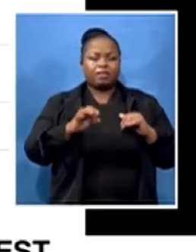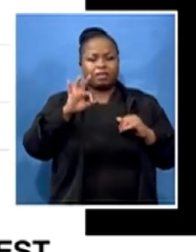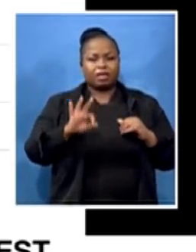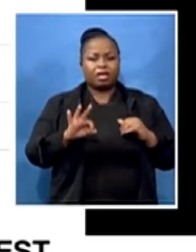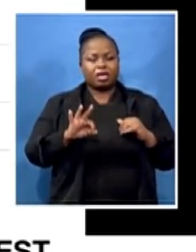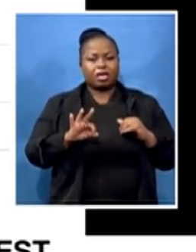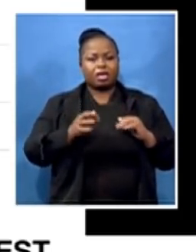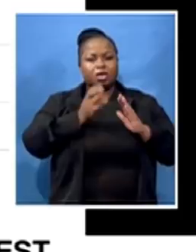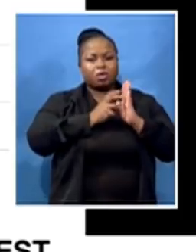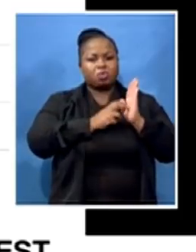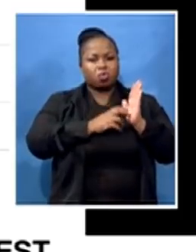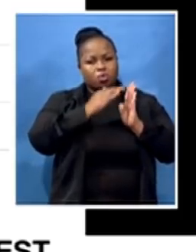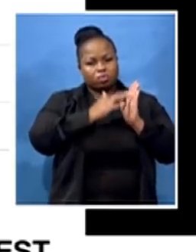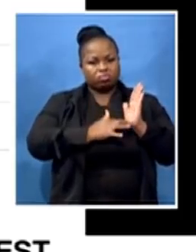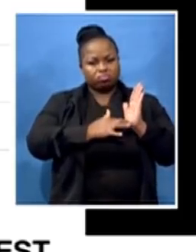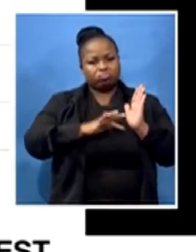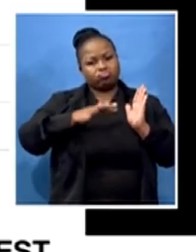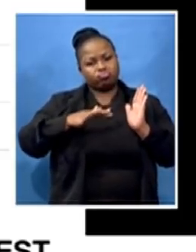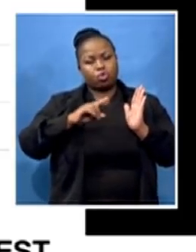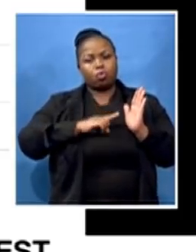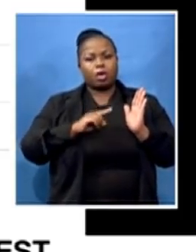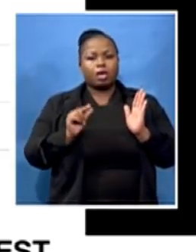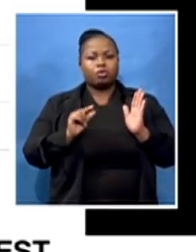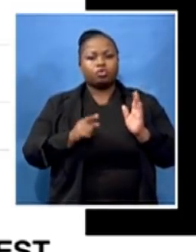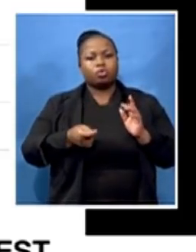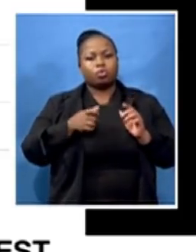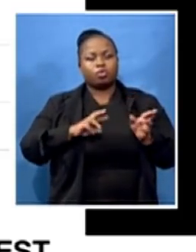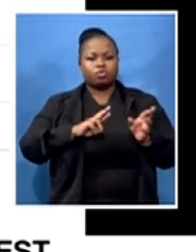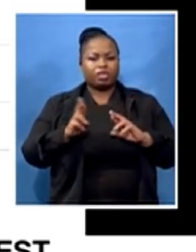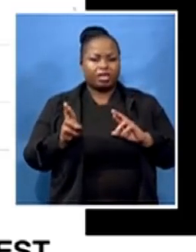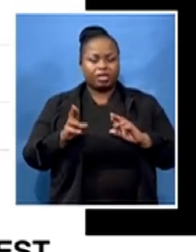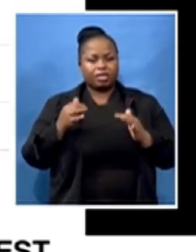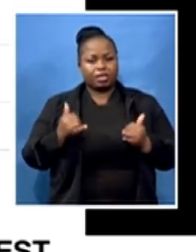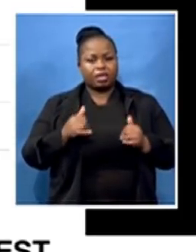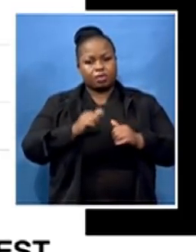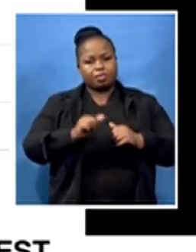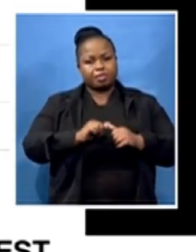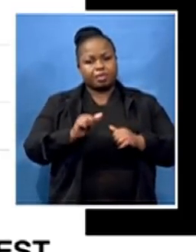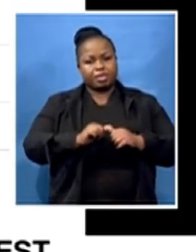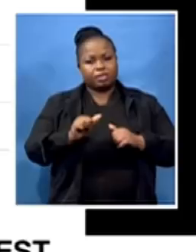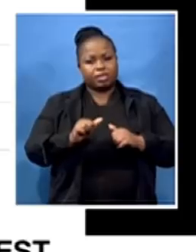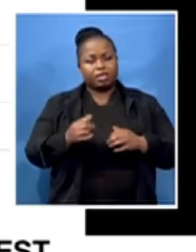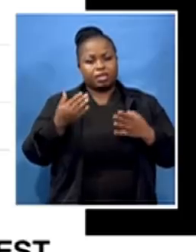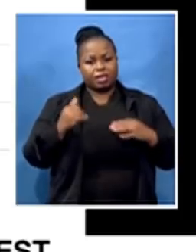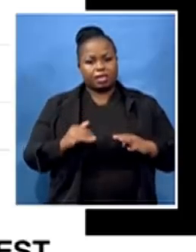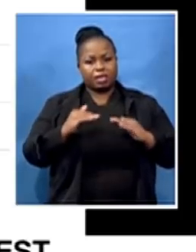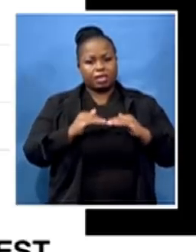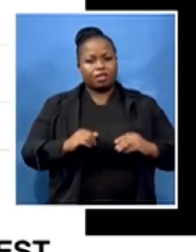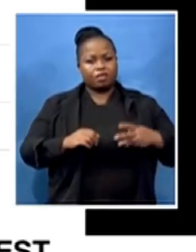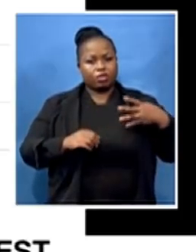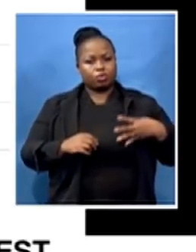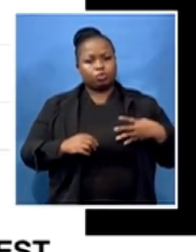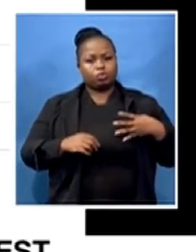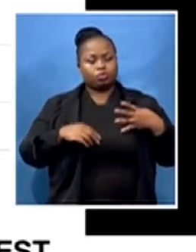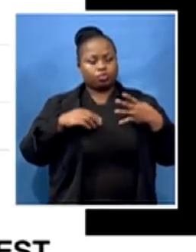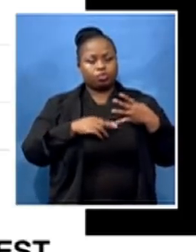readiness is also much better. And then level 2 is a high